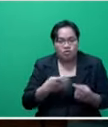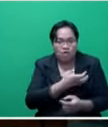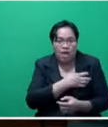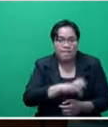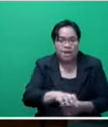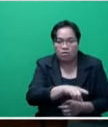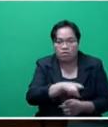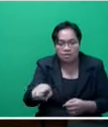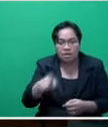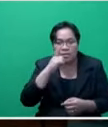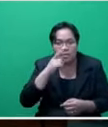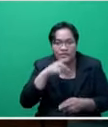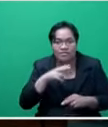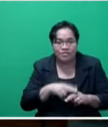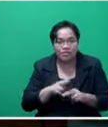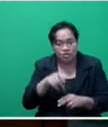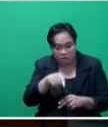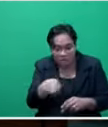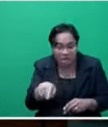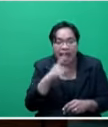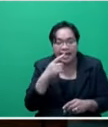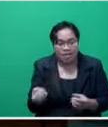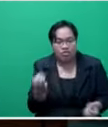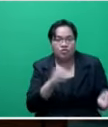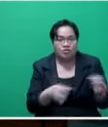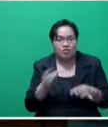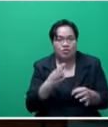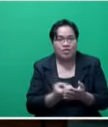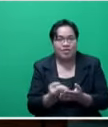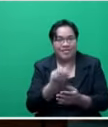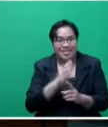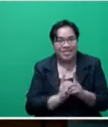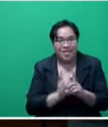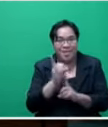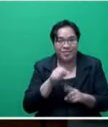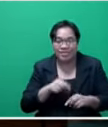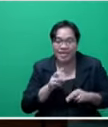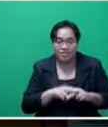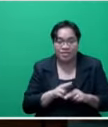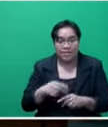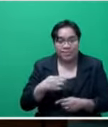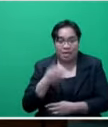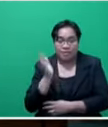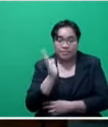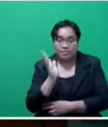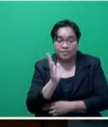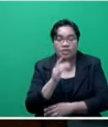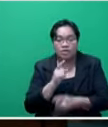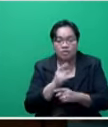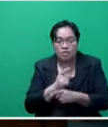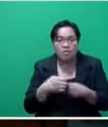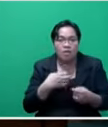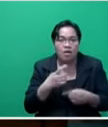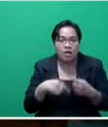to contribute to the socio-economic development of Fiji. In my address today, I will be elaborating on